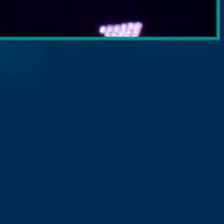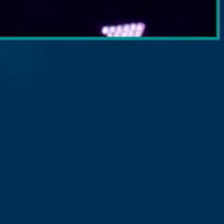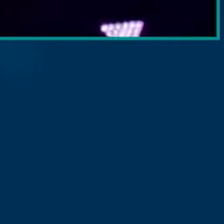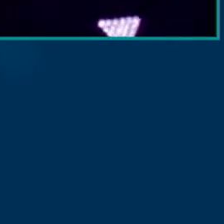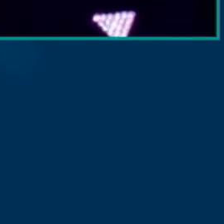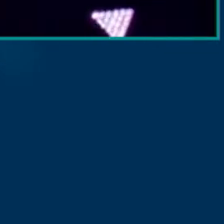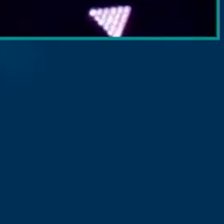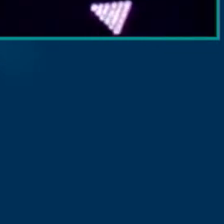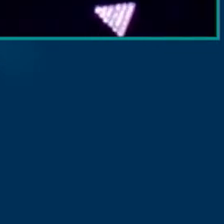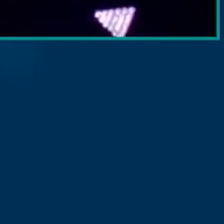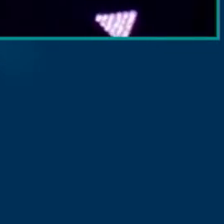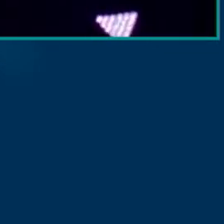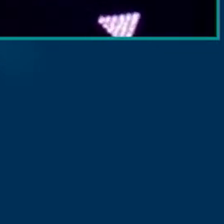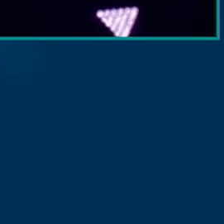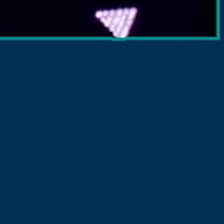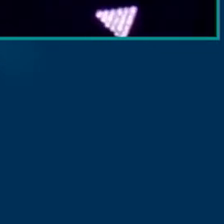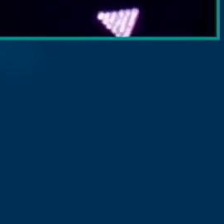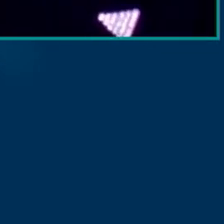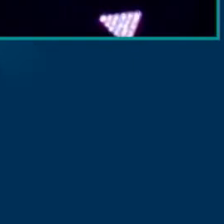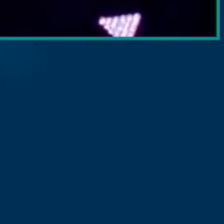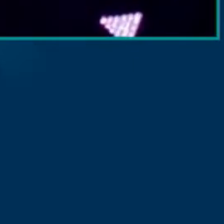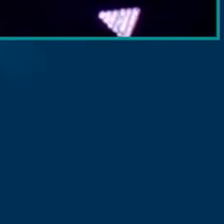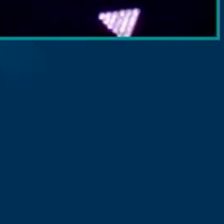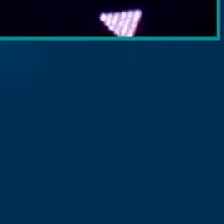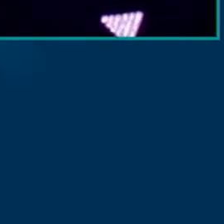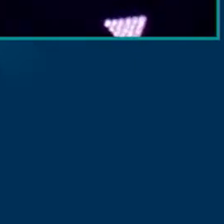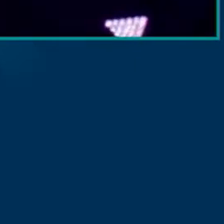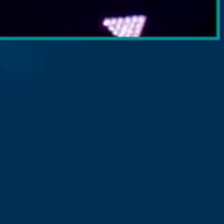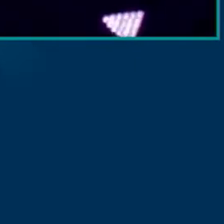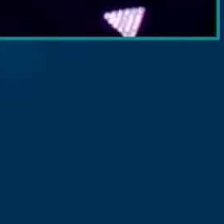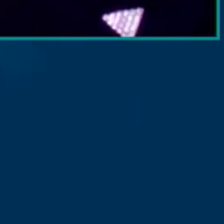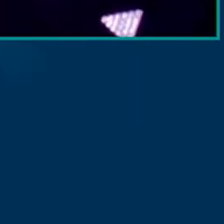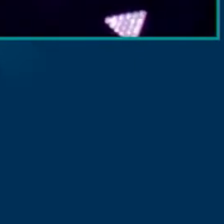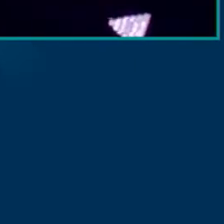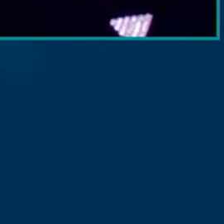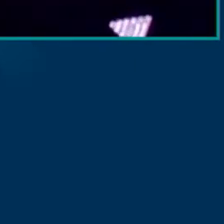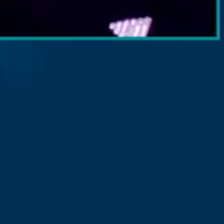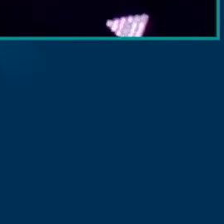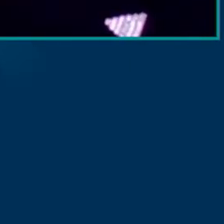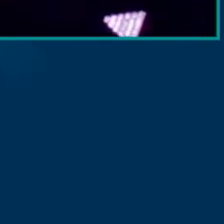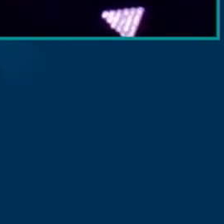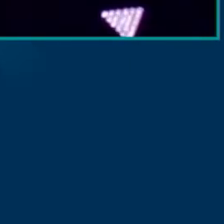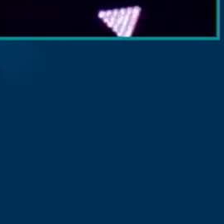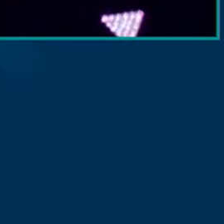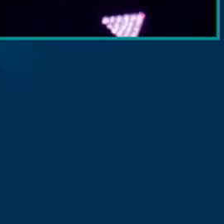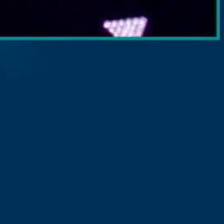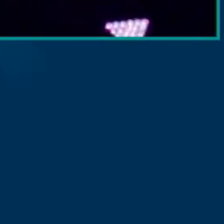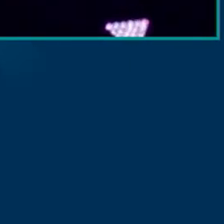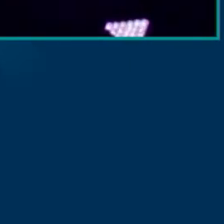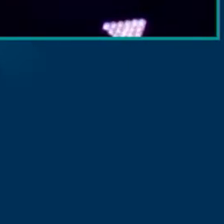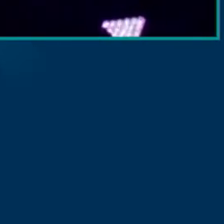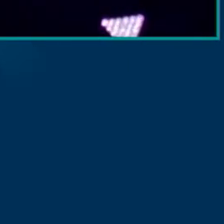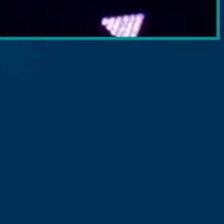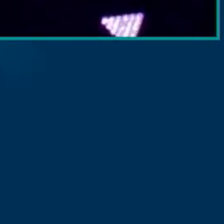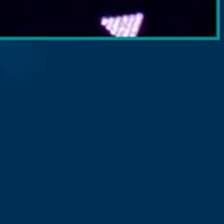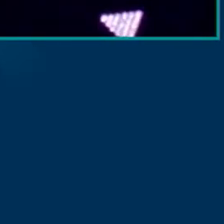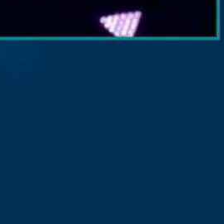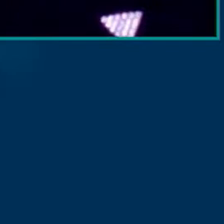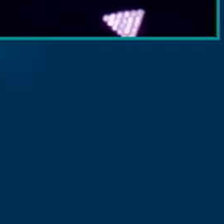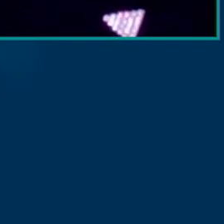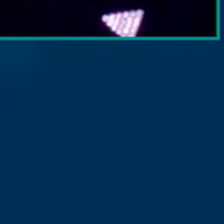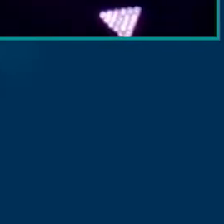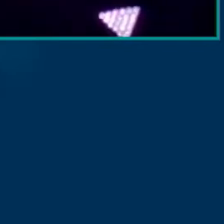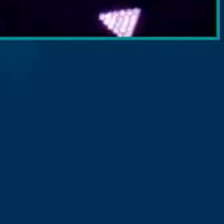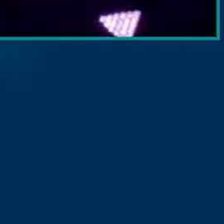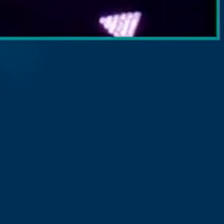standards, initiated by, for instance, the business circles, the more progressive business